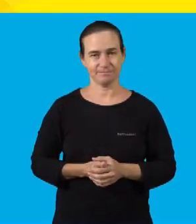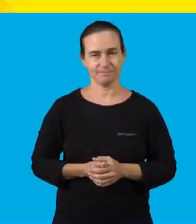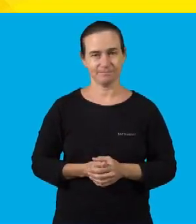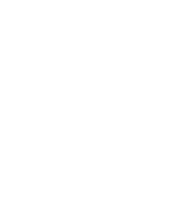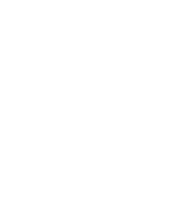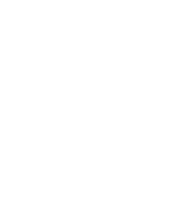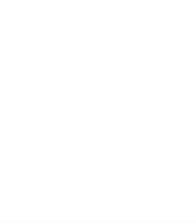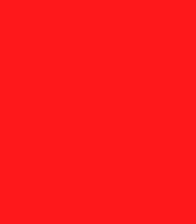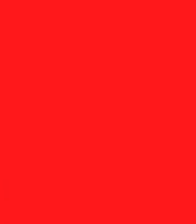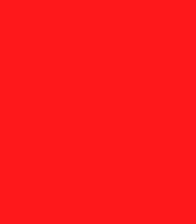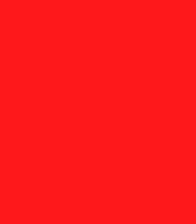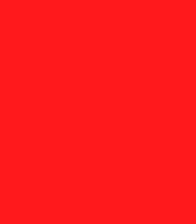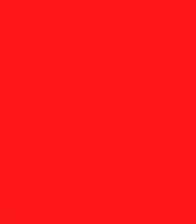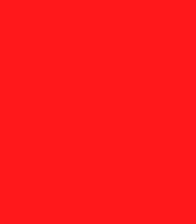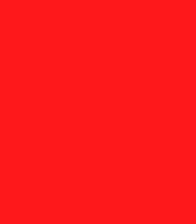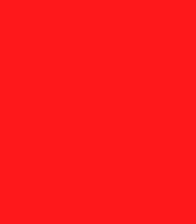now.